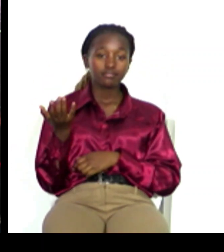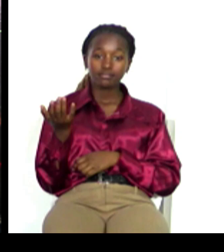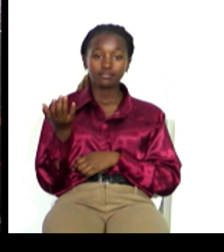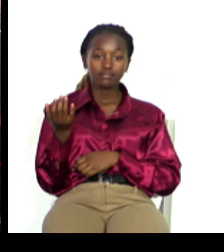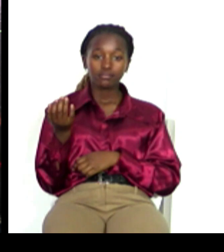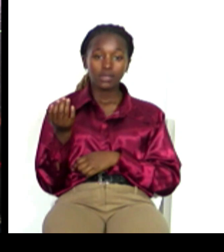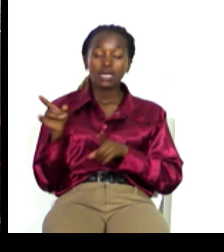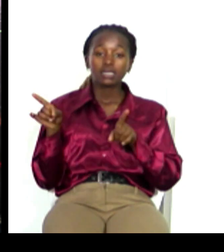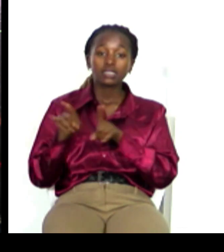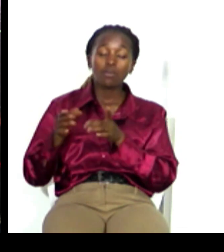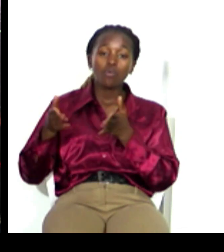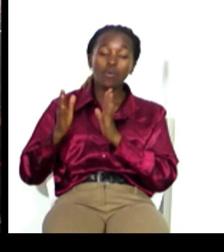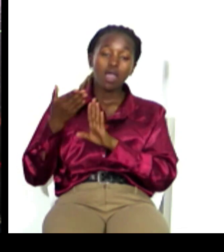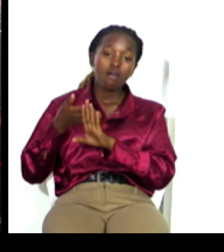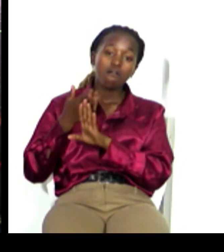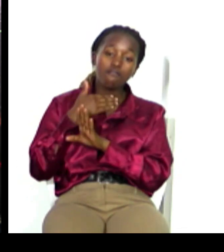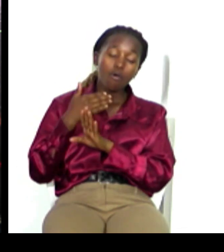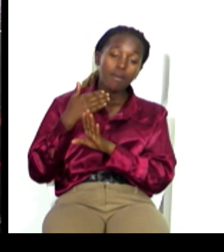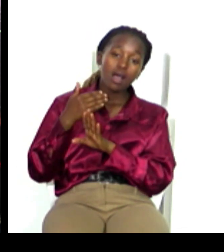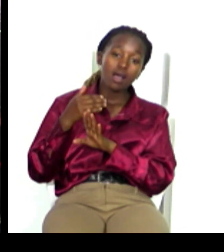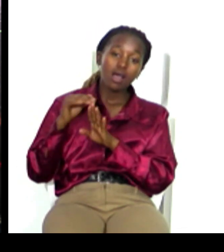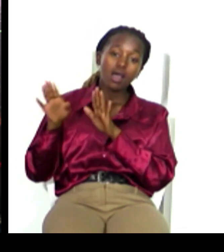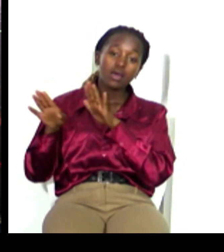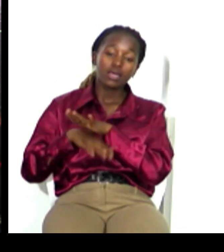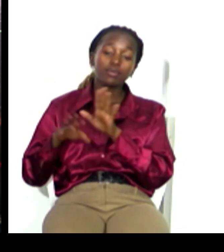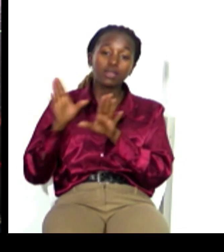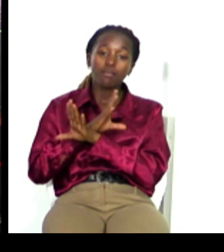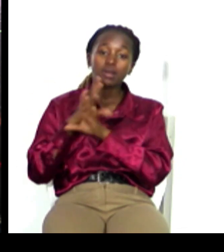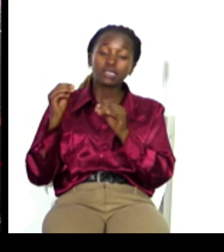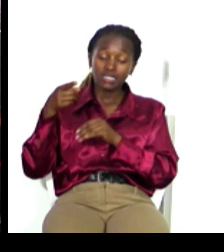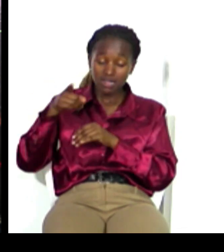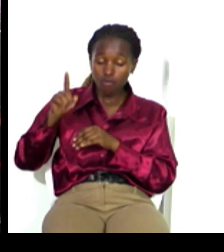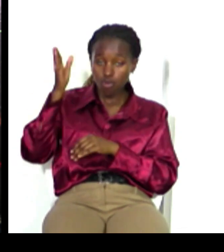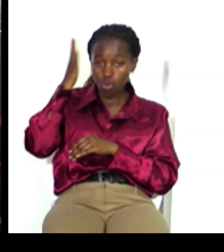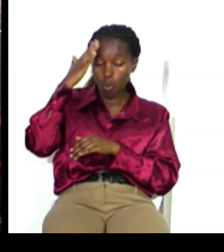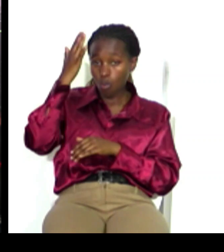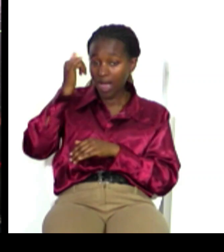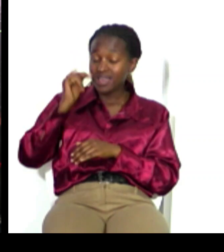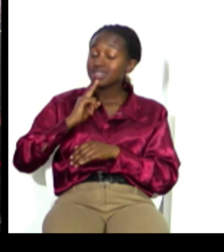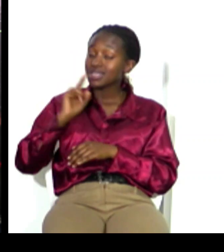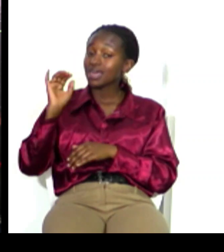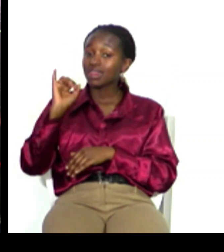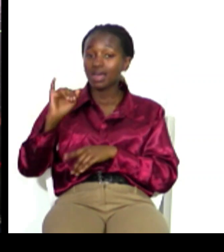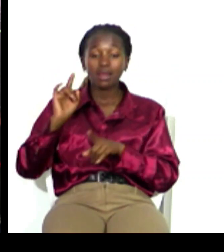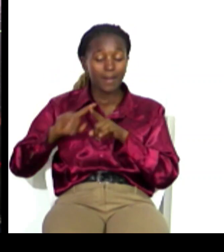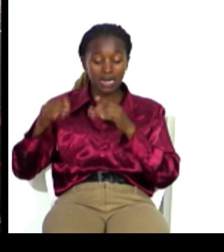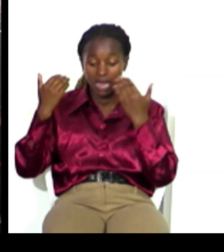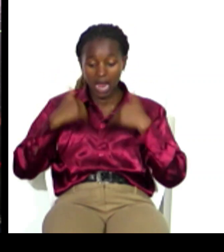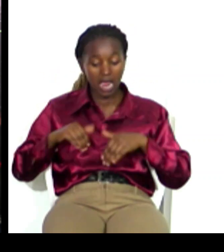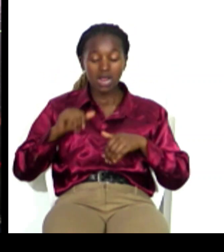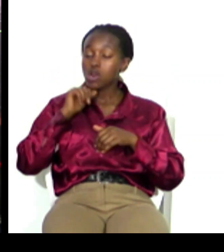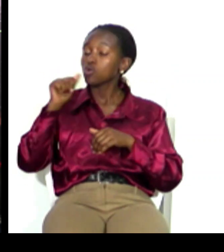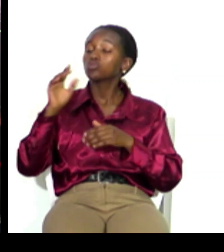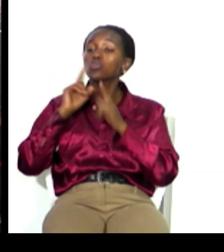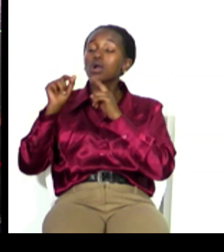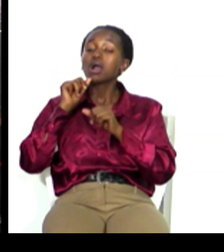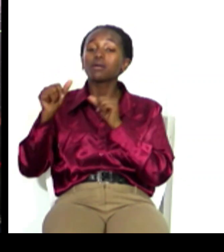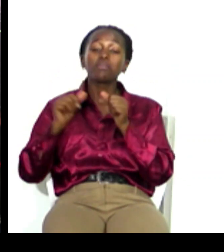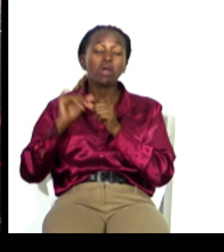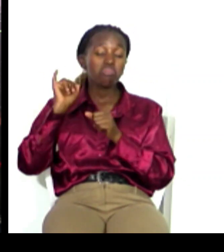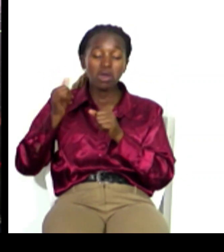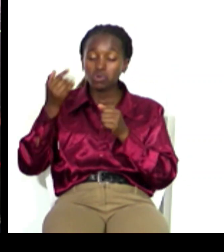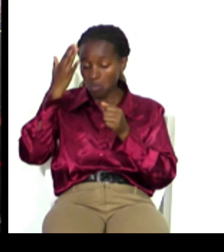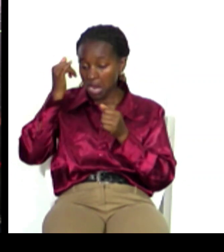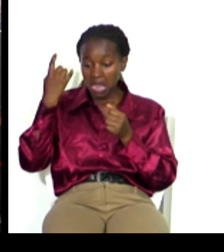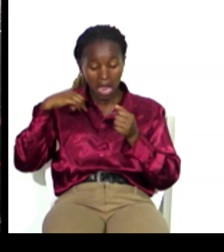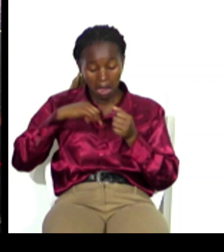the former deputy president alisema, yeye ndiye anajua kwa nini alisema, but for me I cannot comment about that because I don't